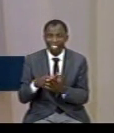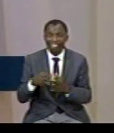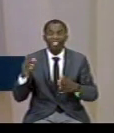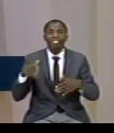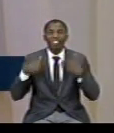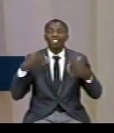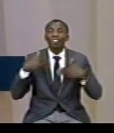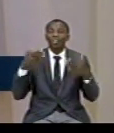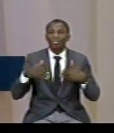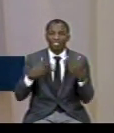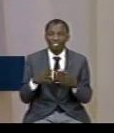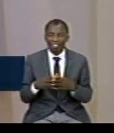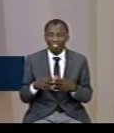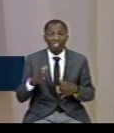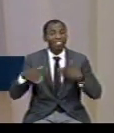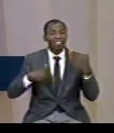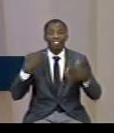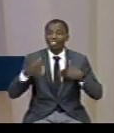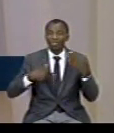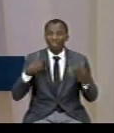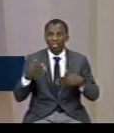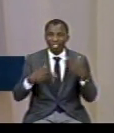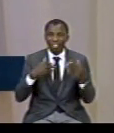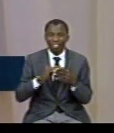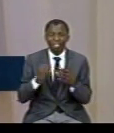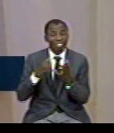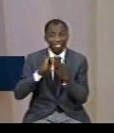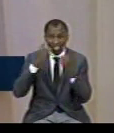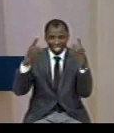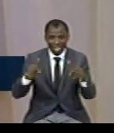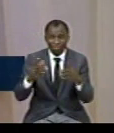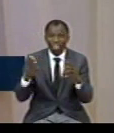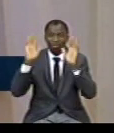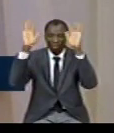Rejoice. Rejoice. It's happening there.